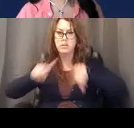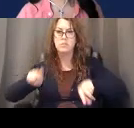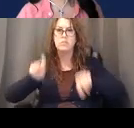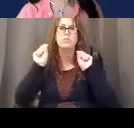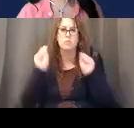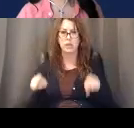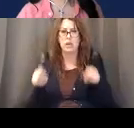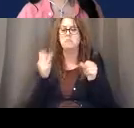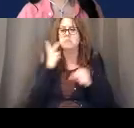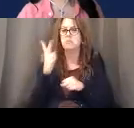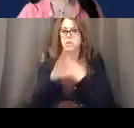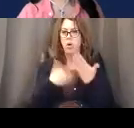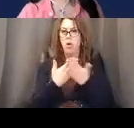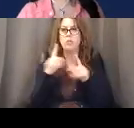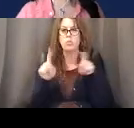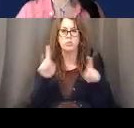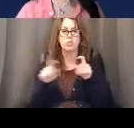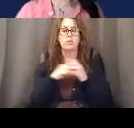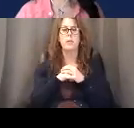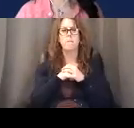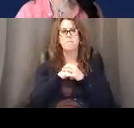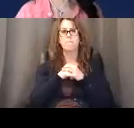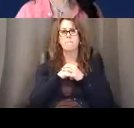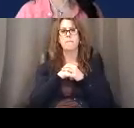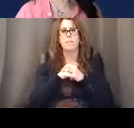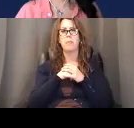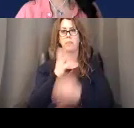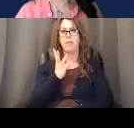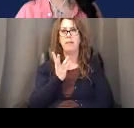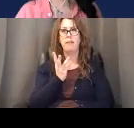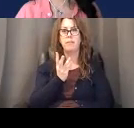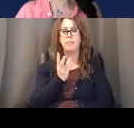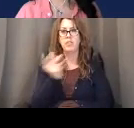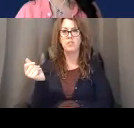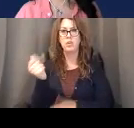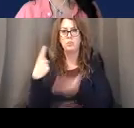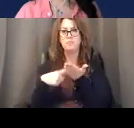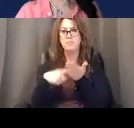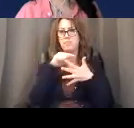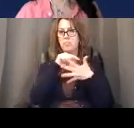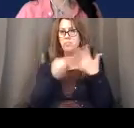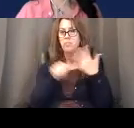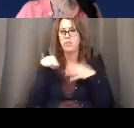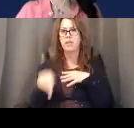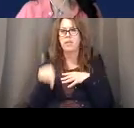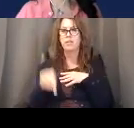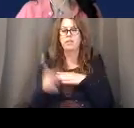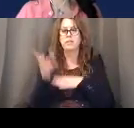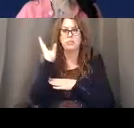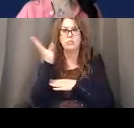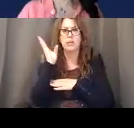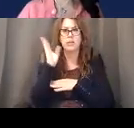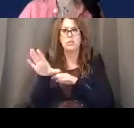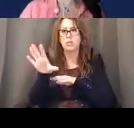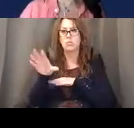today. So just a few housekeeping items. This presentation is being recorded and it will be posted